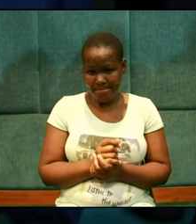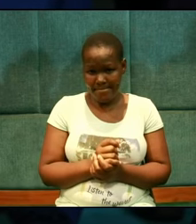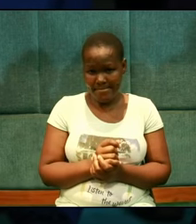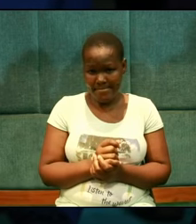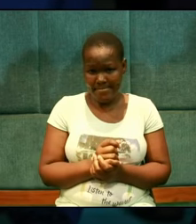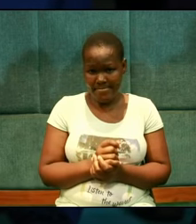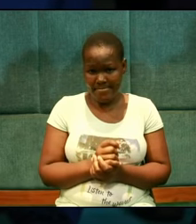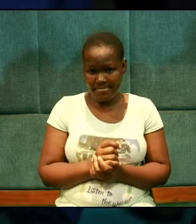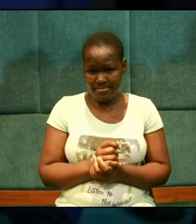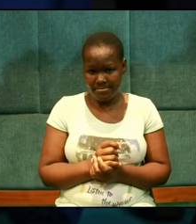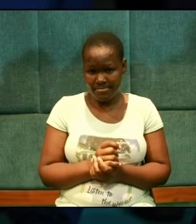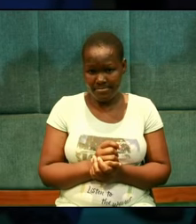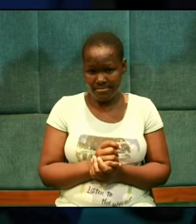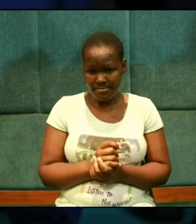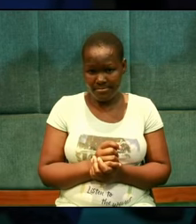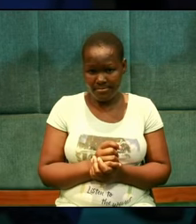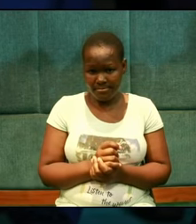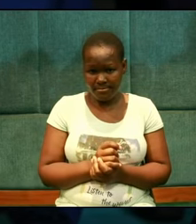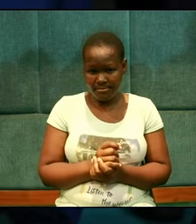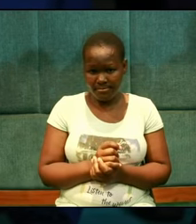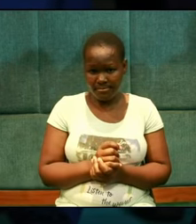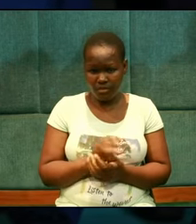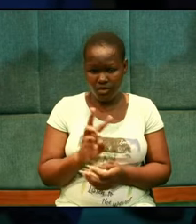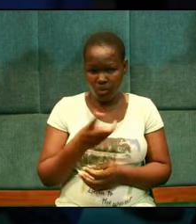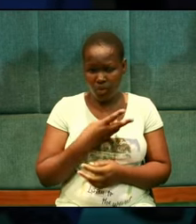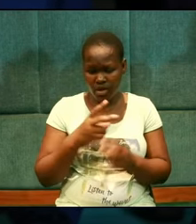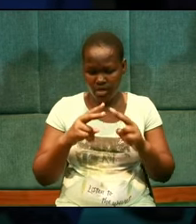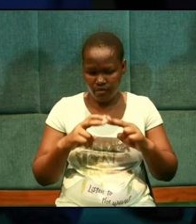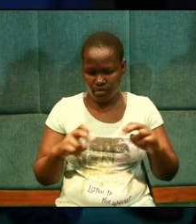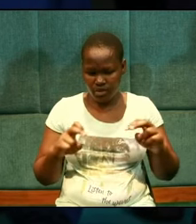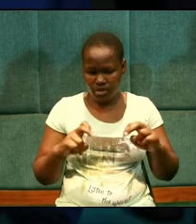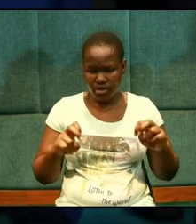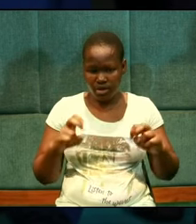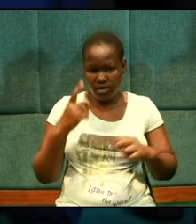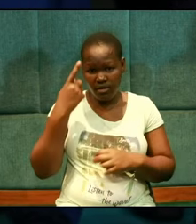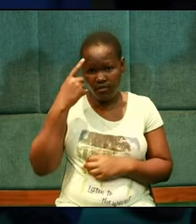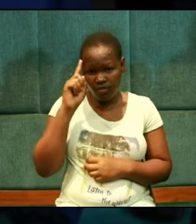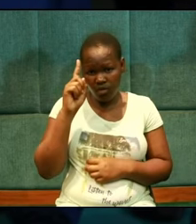lifestyle. And unless we shall seek for knowledge,